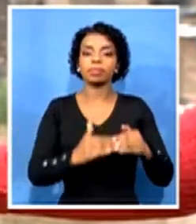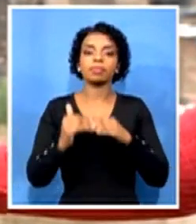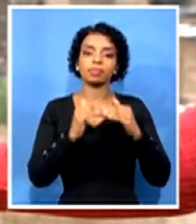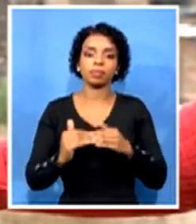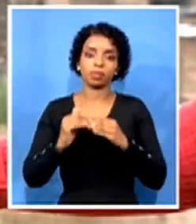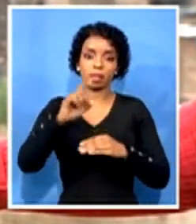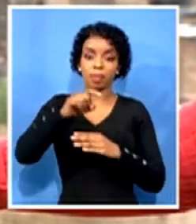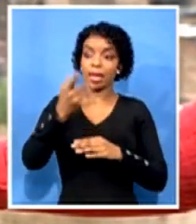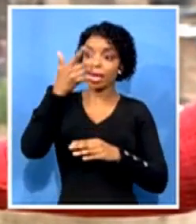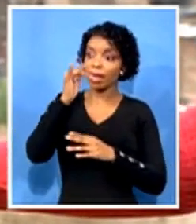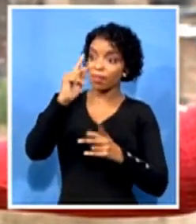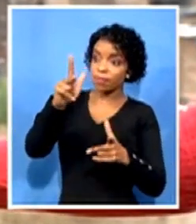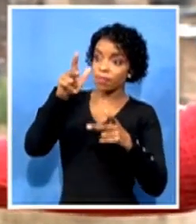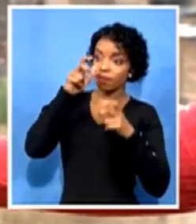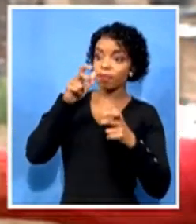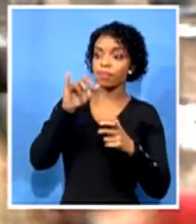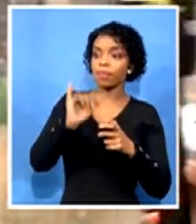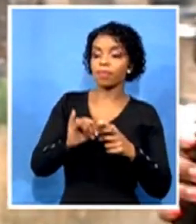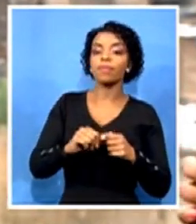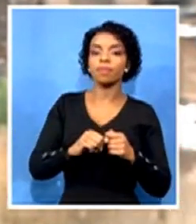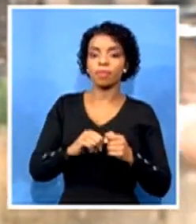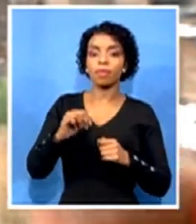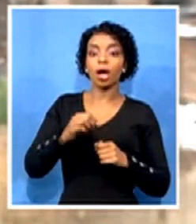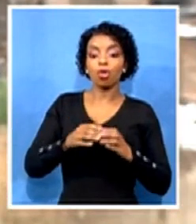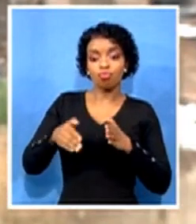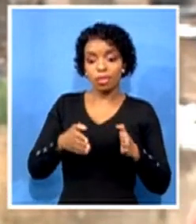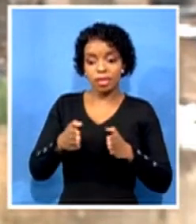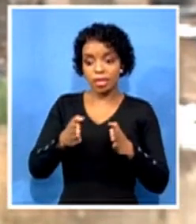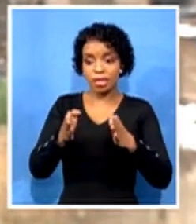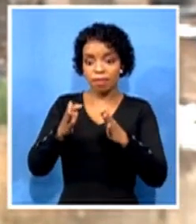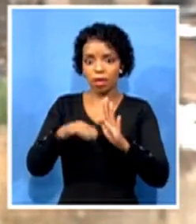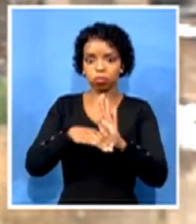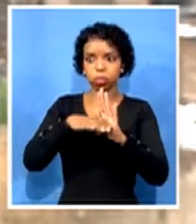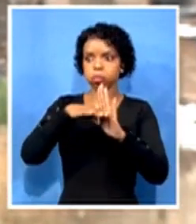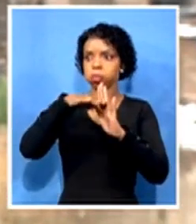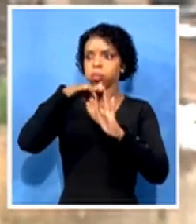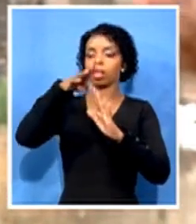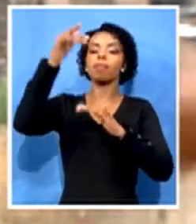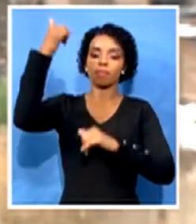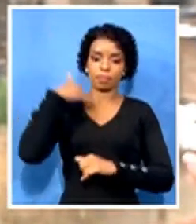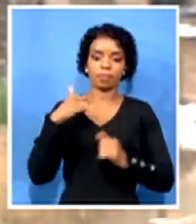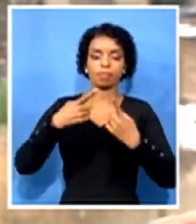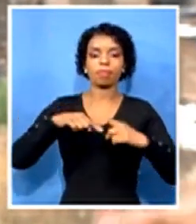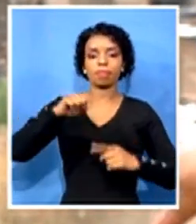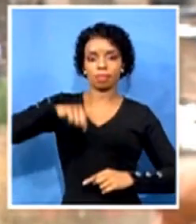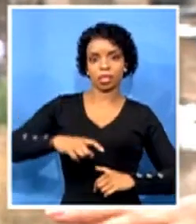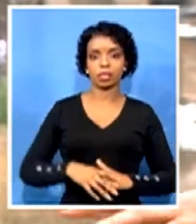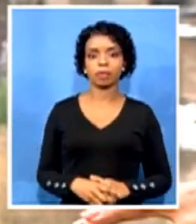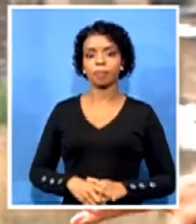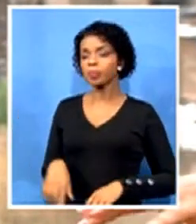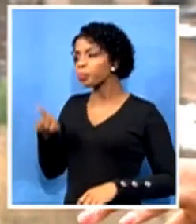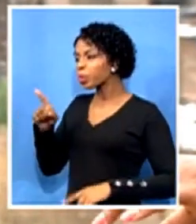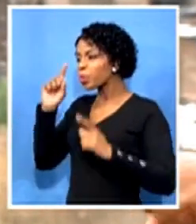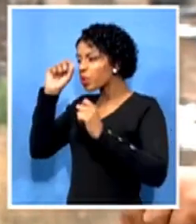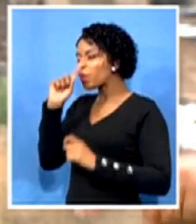the river has gone up abnormally. And Nana, you were up early this morning, and you also went to Soweto. Which other